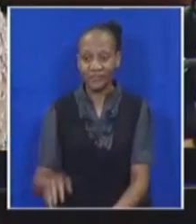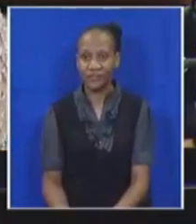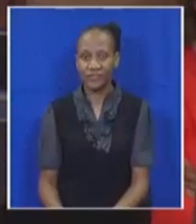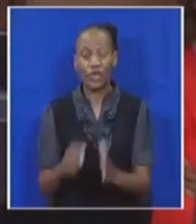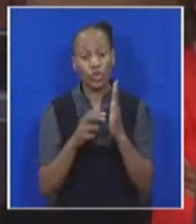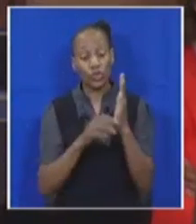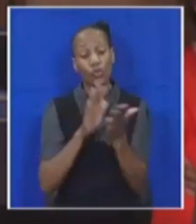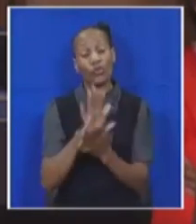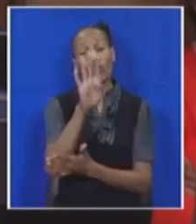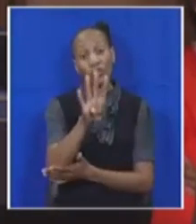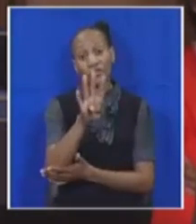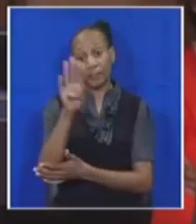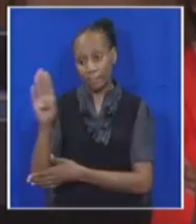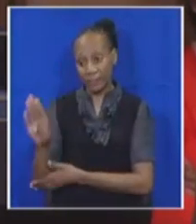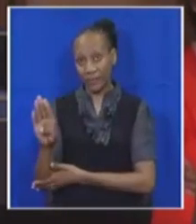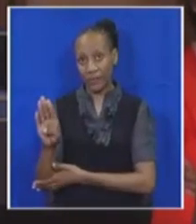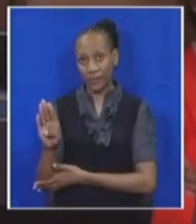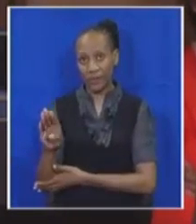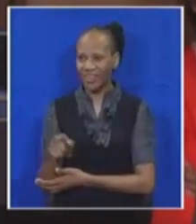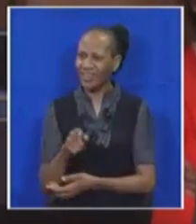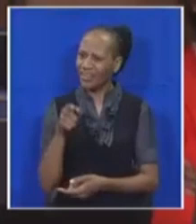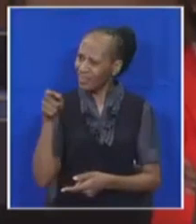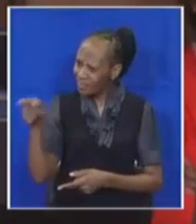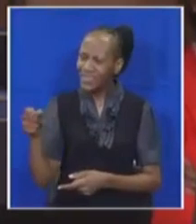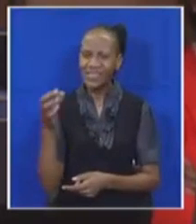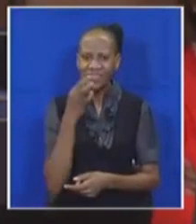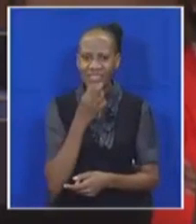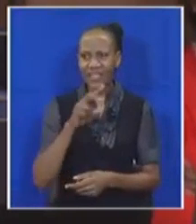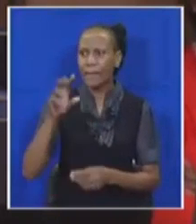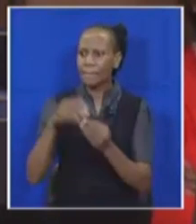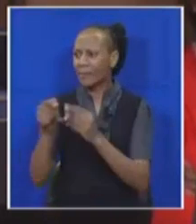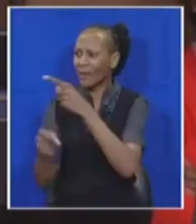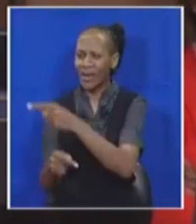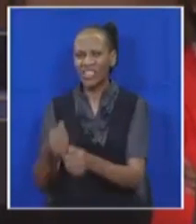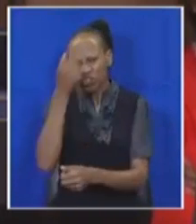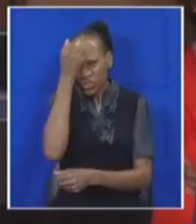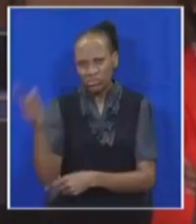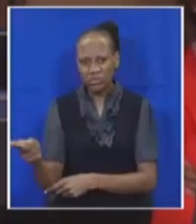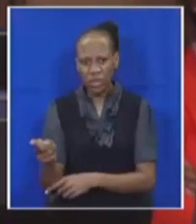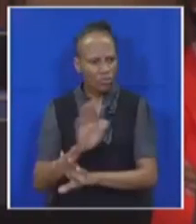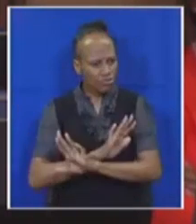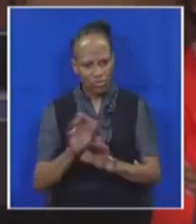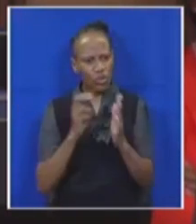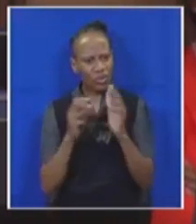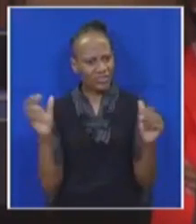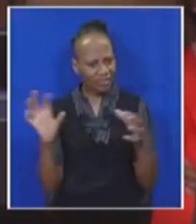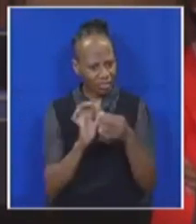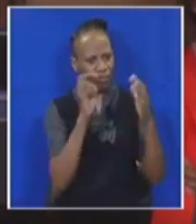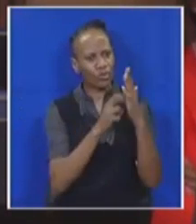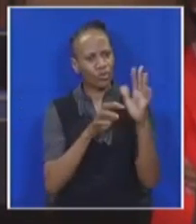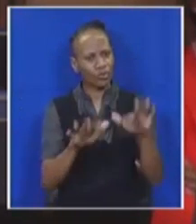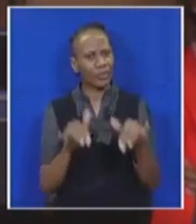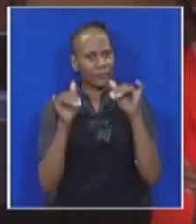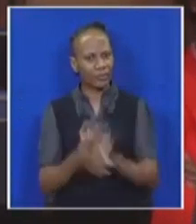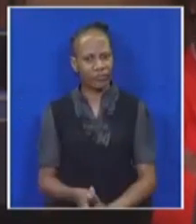of Rule 14B, No, I can she called another honorary member an idiot. I think it's not parliamentary for him to say that. Thank